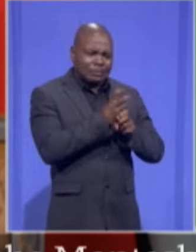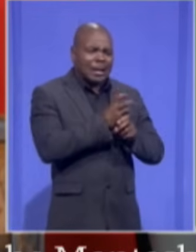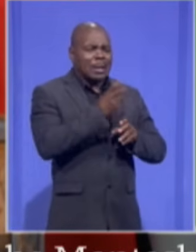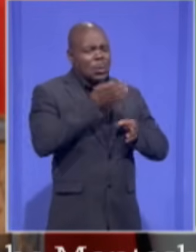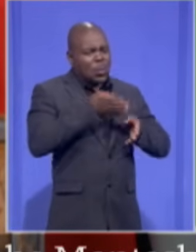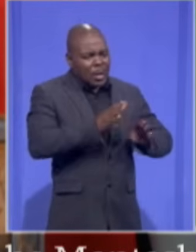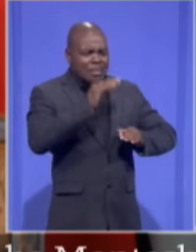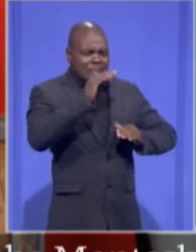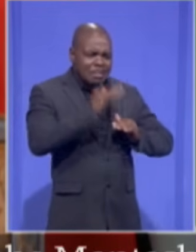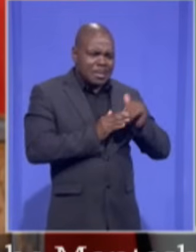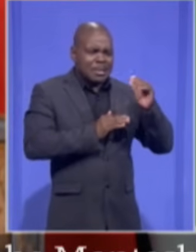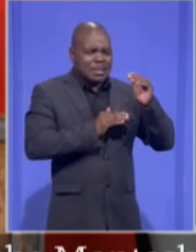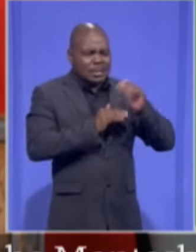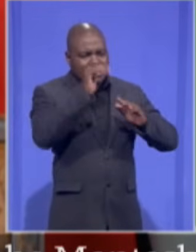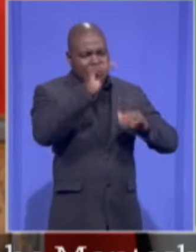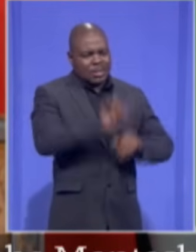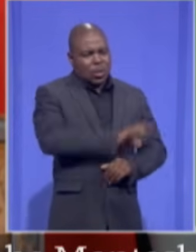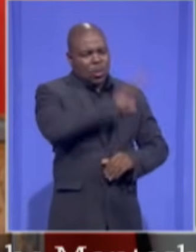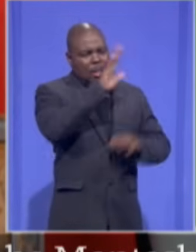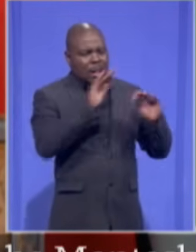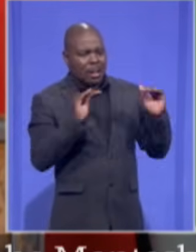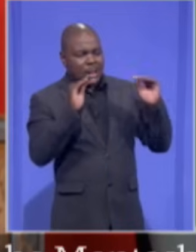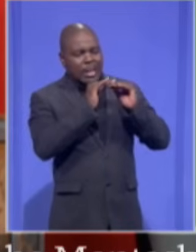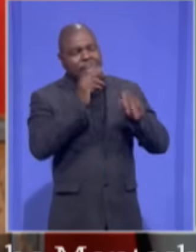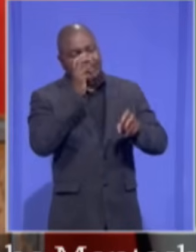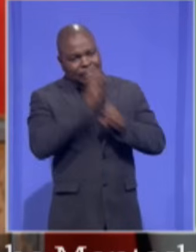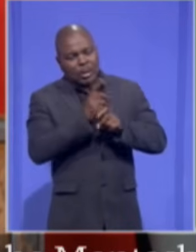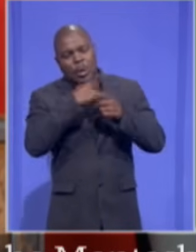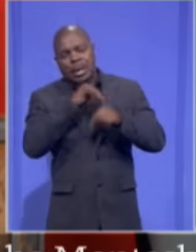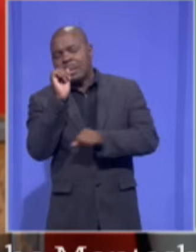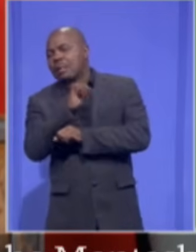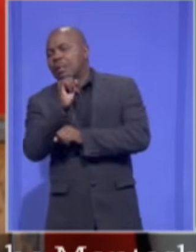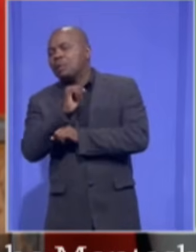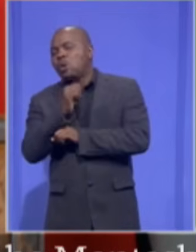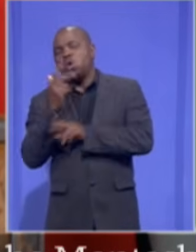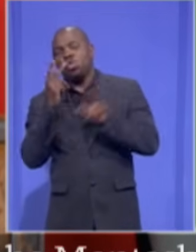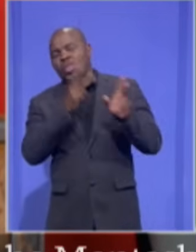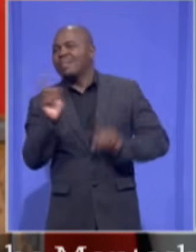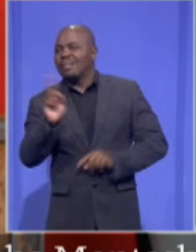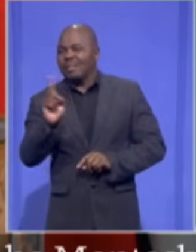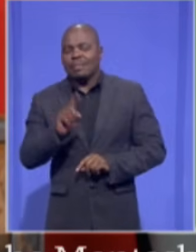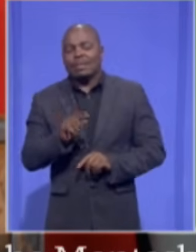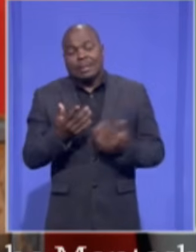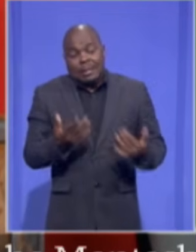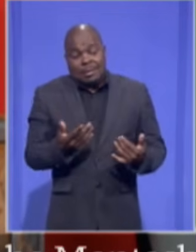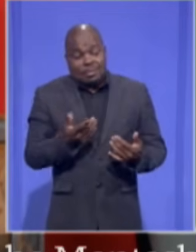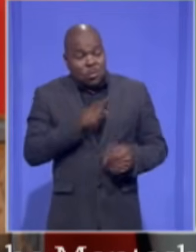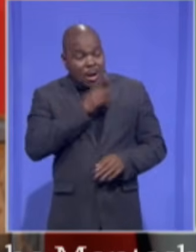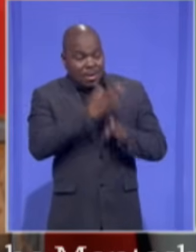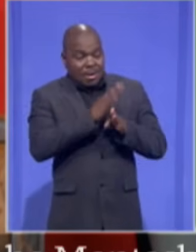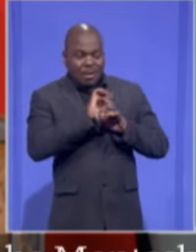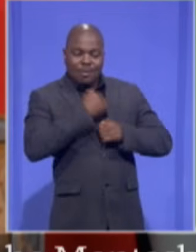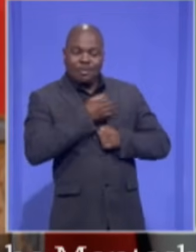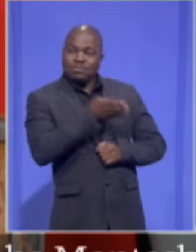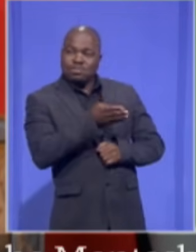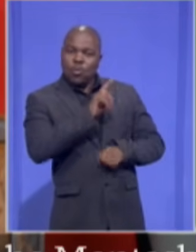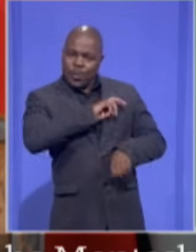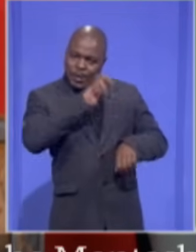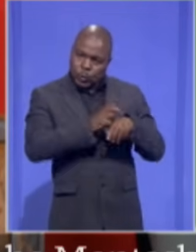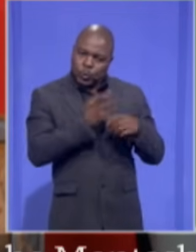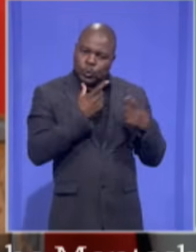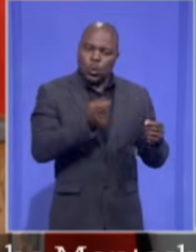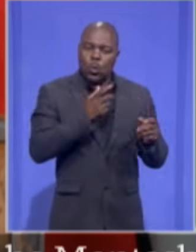of building a more just and more equal South Africa. That task is in our face. We must do it.